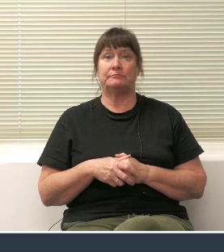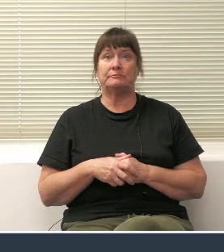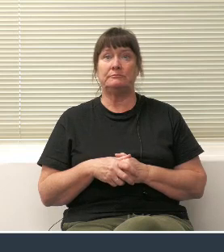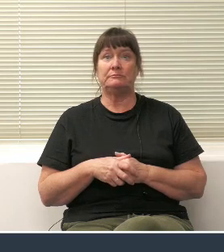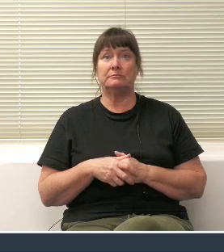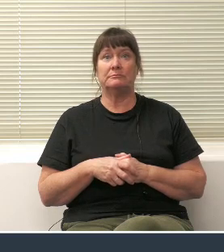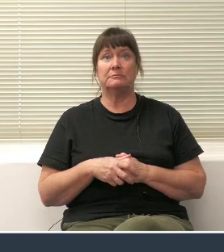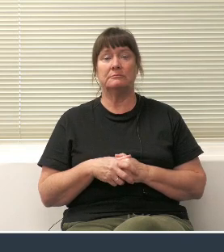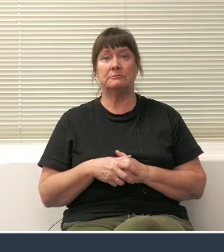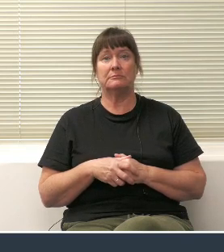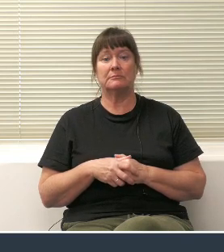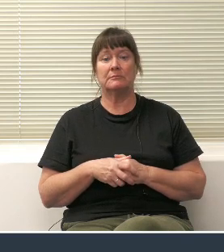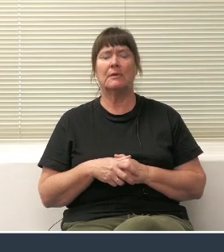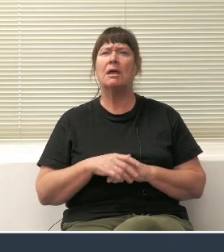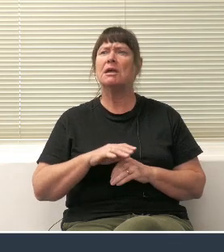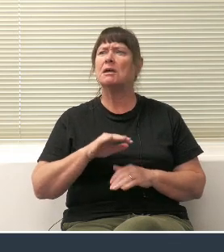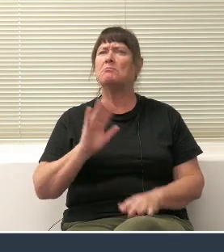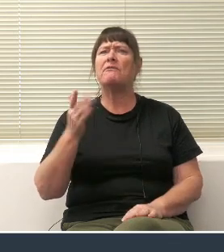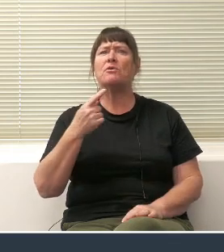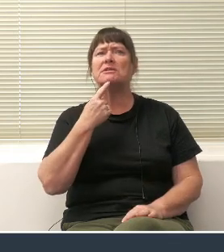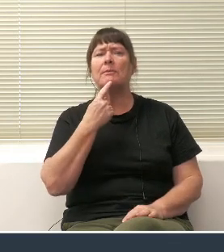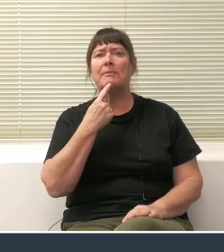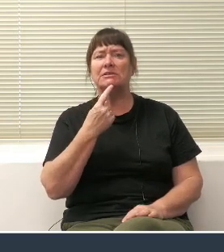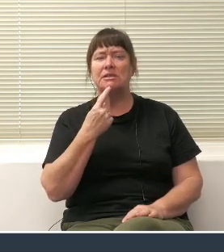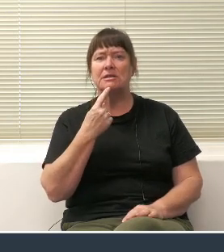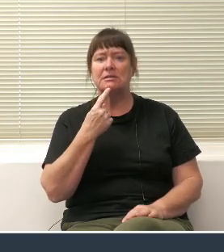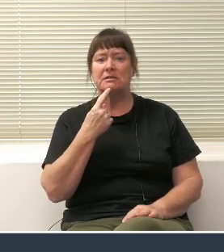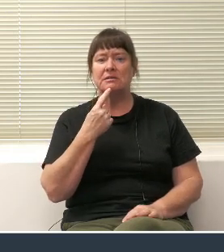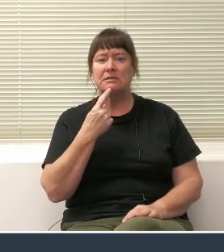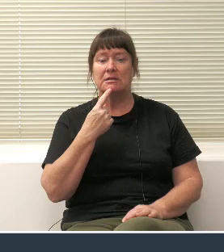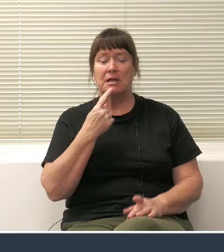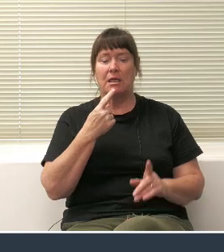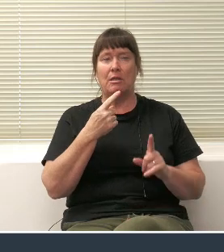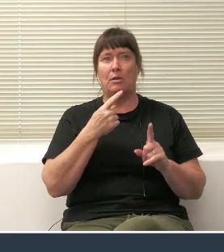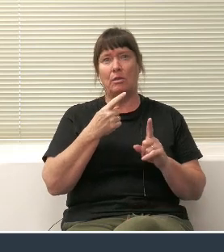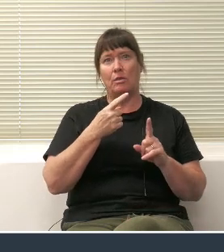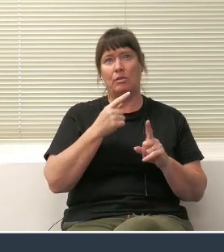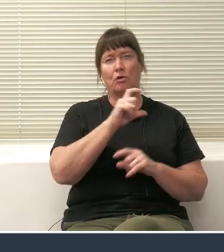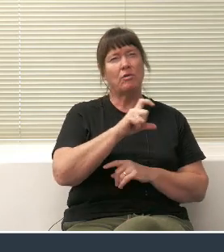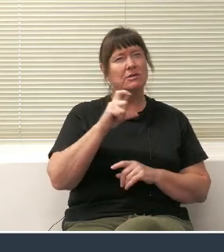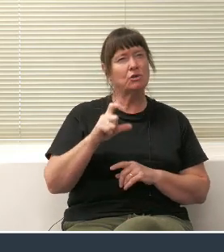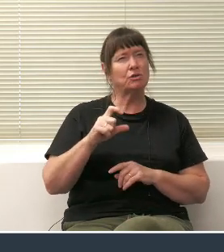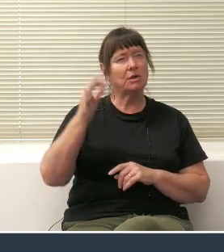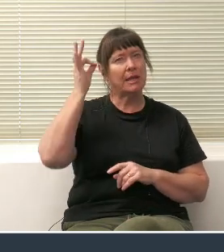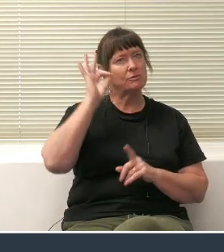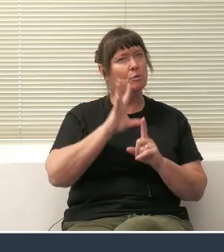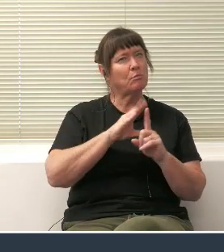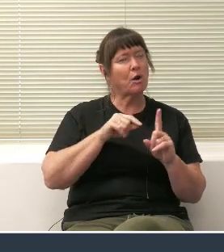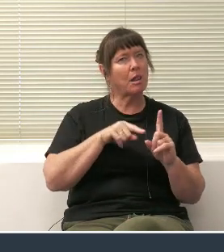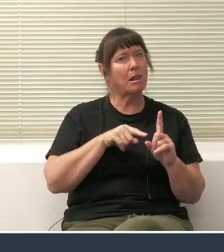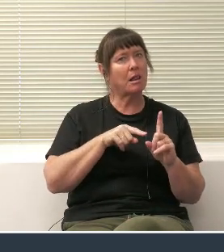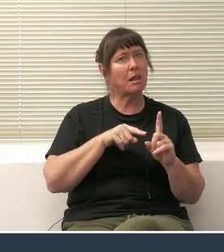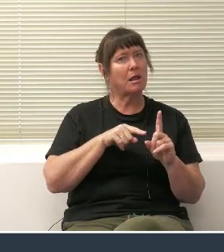Just through the chair, I think someone mentioned in things the model that the Christchurch Council were using. Had they gone